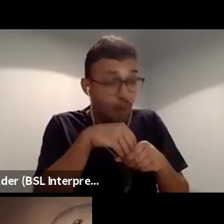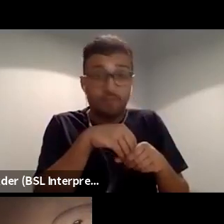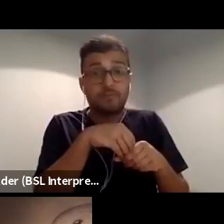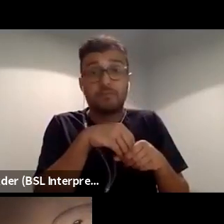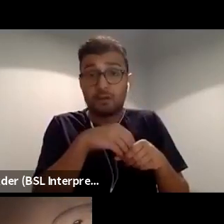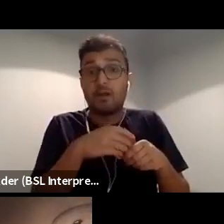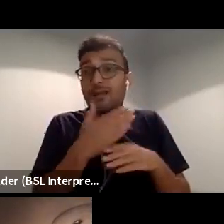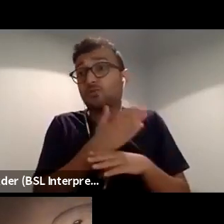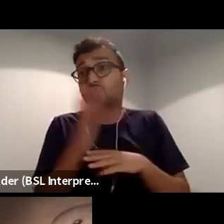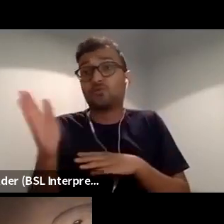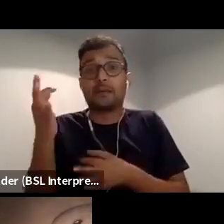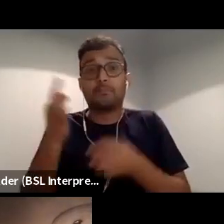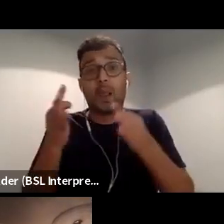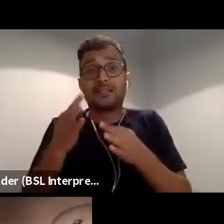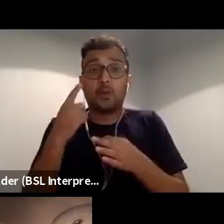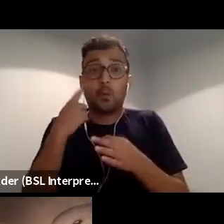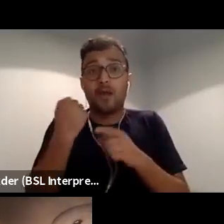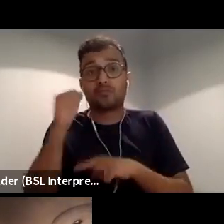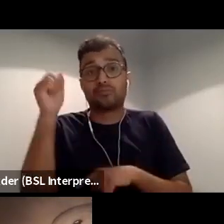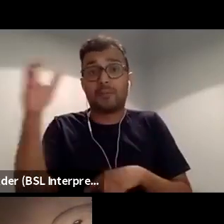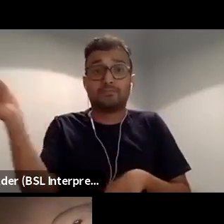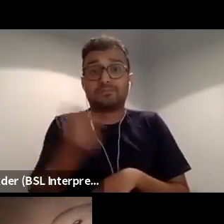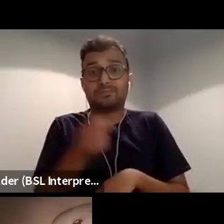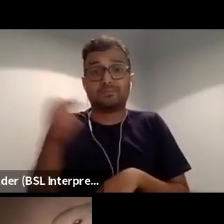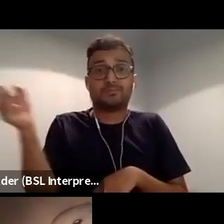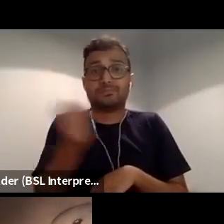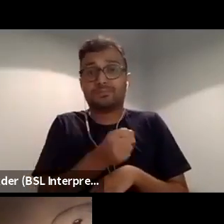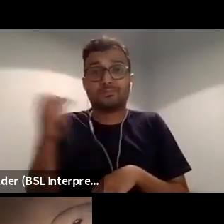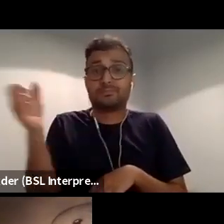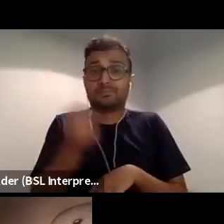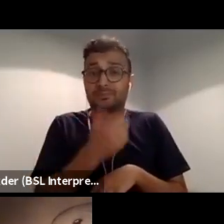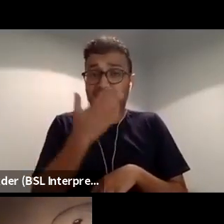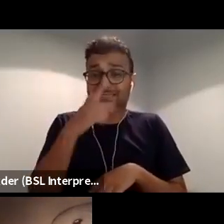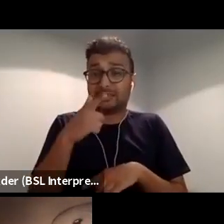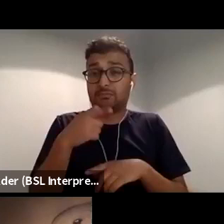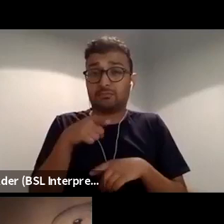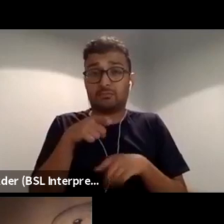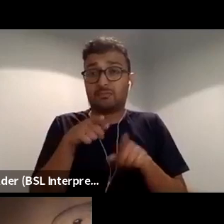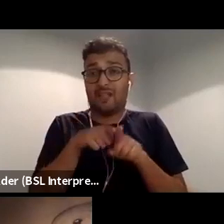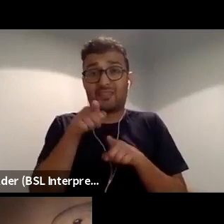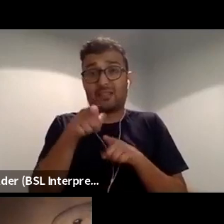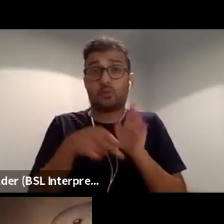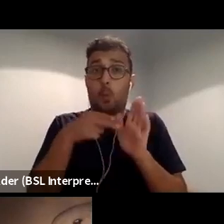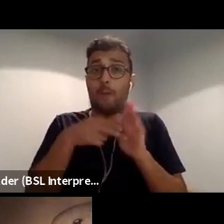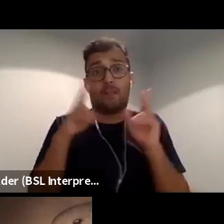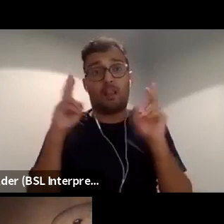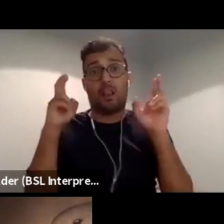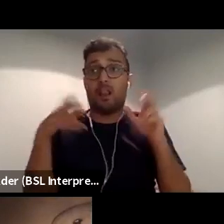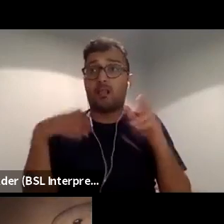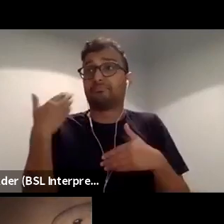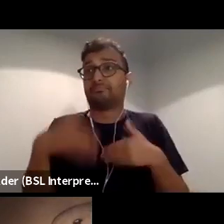The sort of default position of a lot of sort of newspapers and even some broadcasters is to go to these